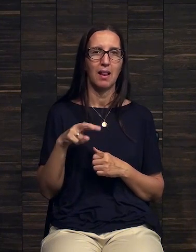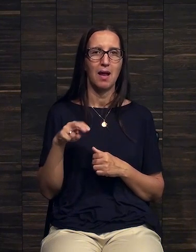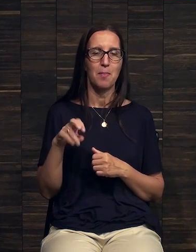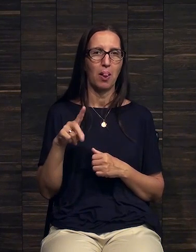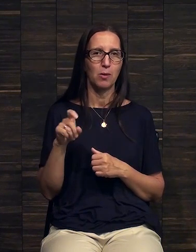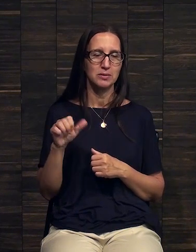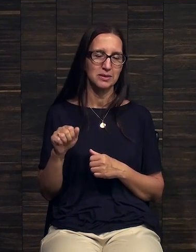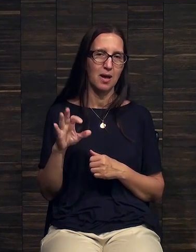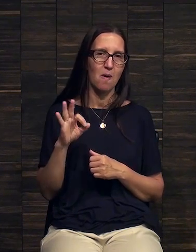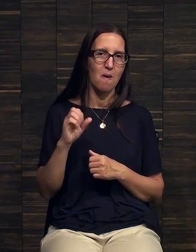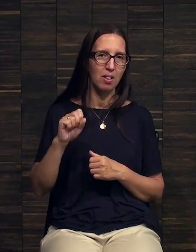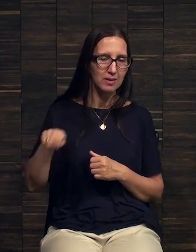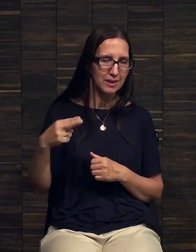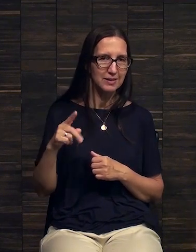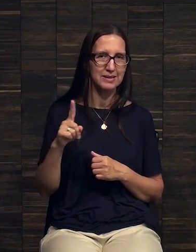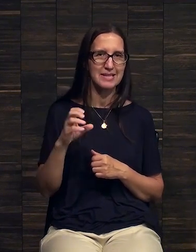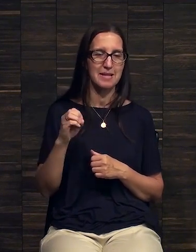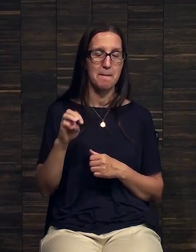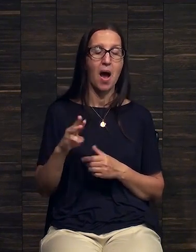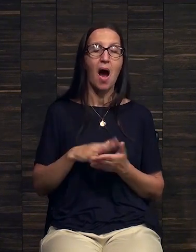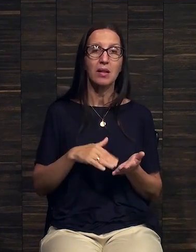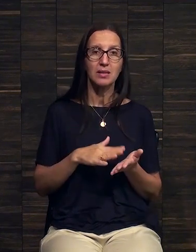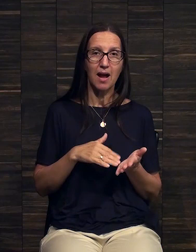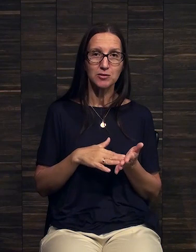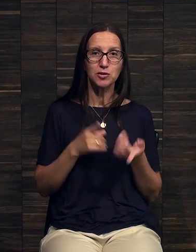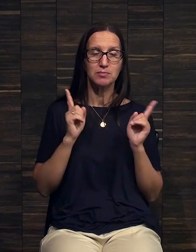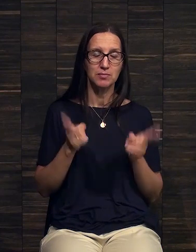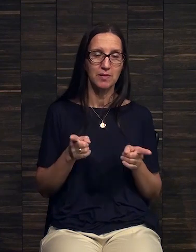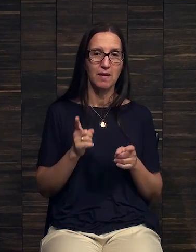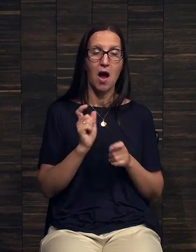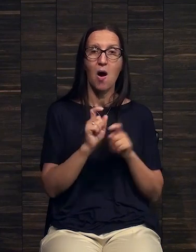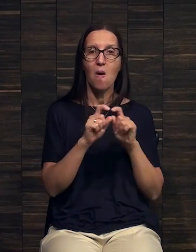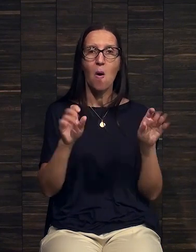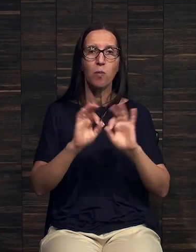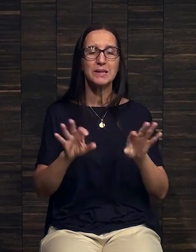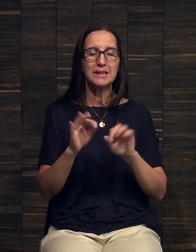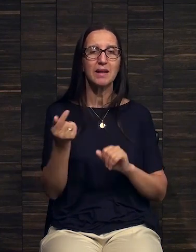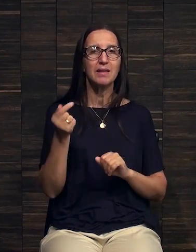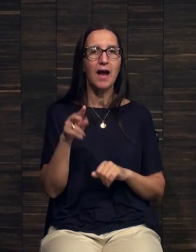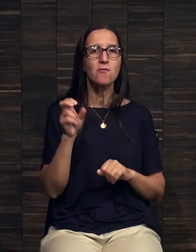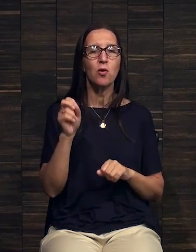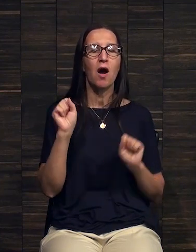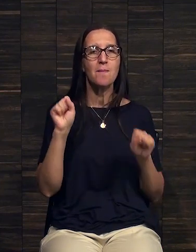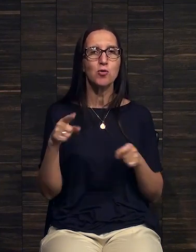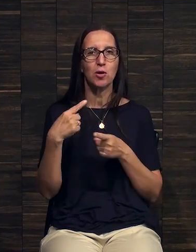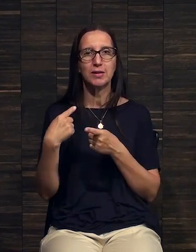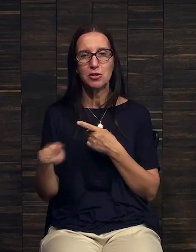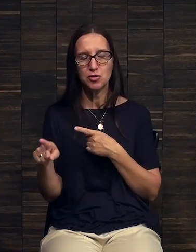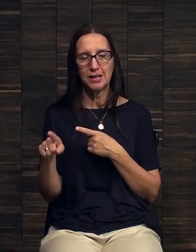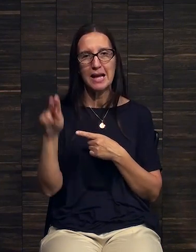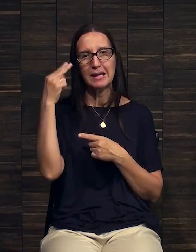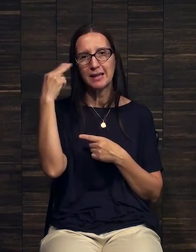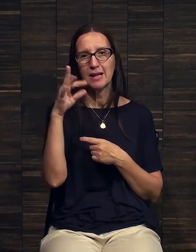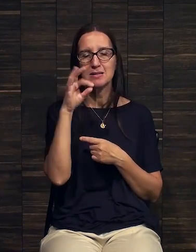or try Lollapalooza, maybe. So by their pronunciation, you can identify. So this is the description how